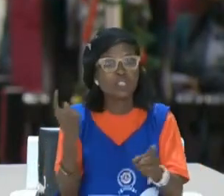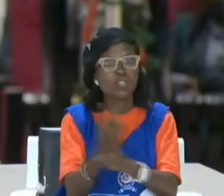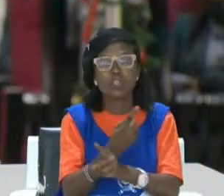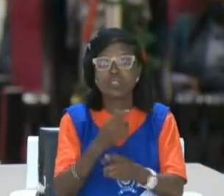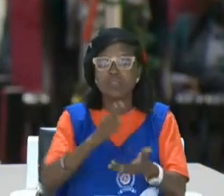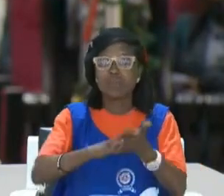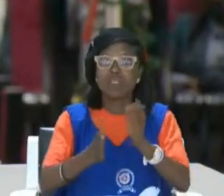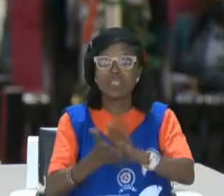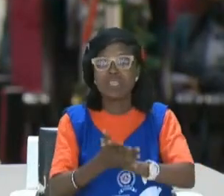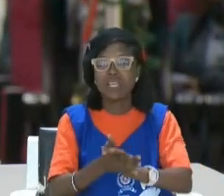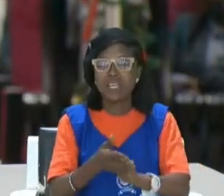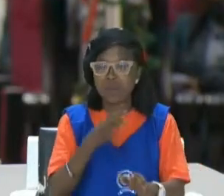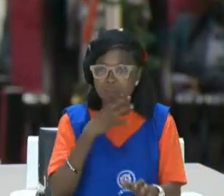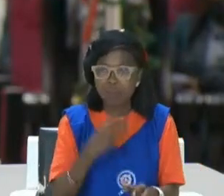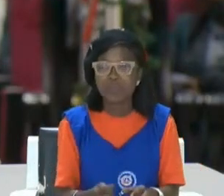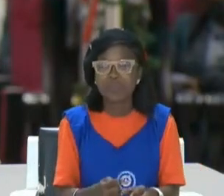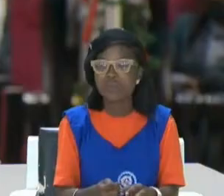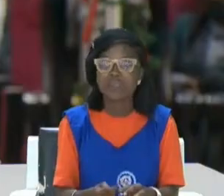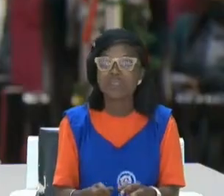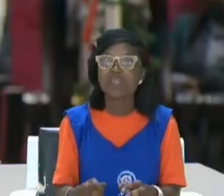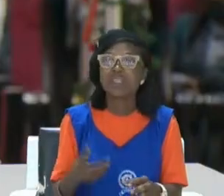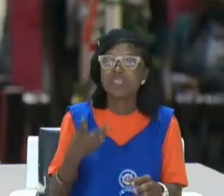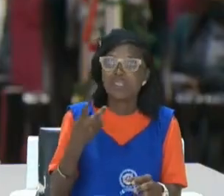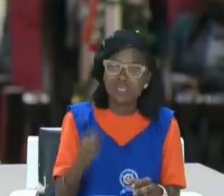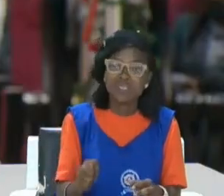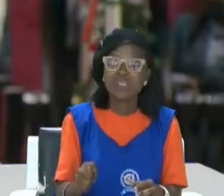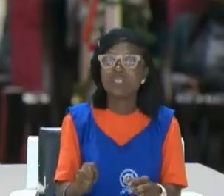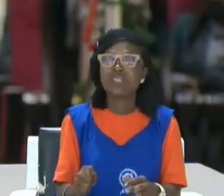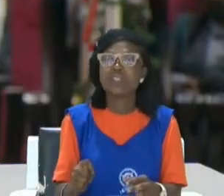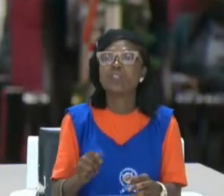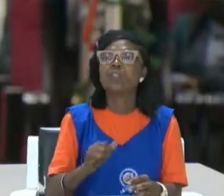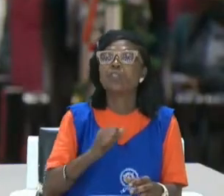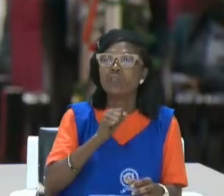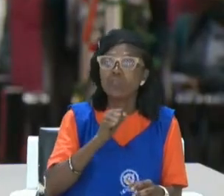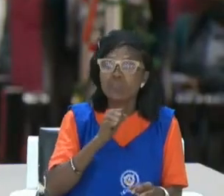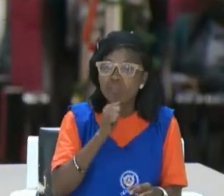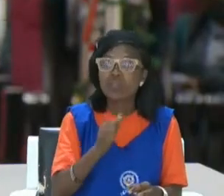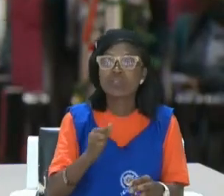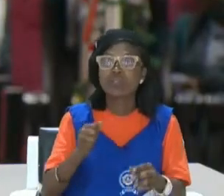extraordinary. And the wind will blow for you tonight.